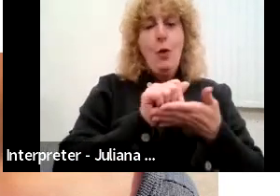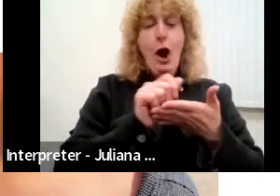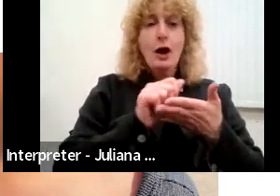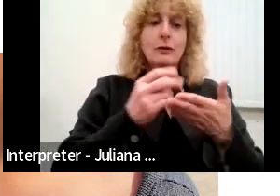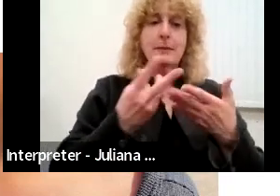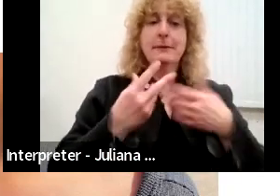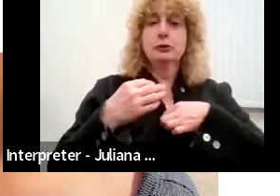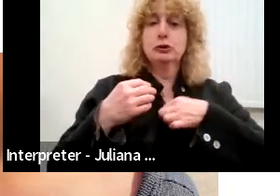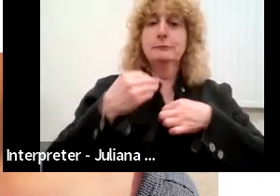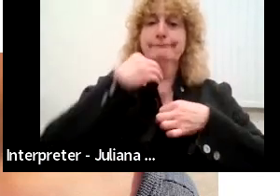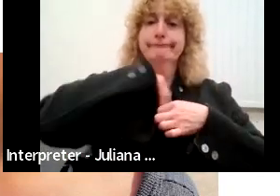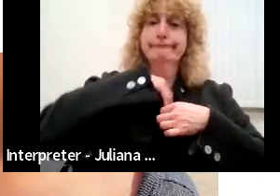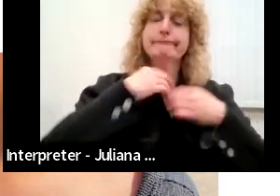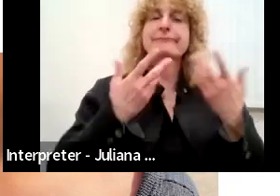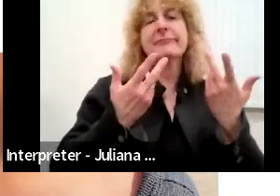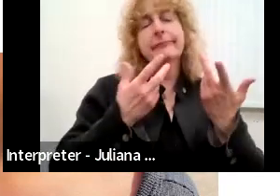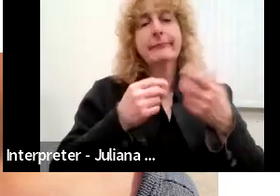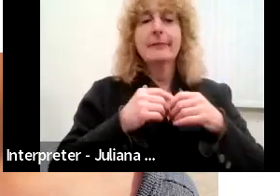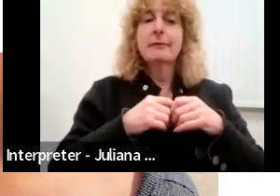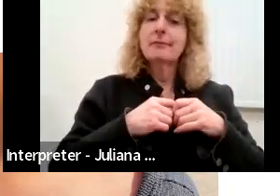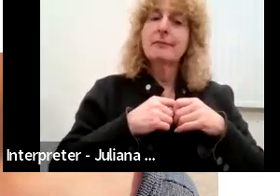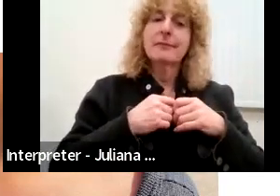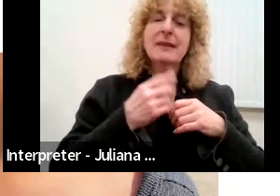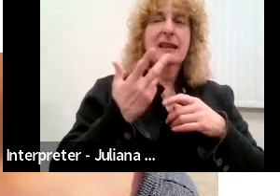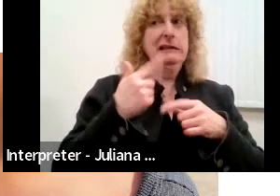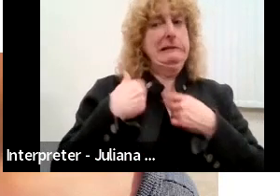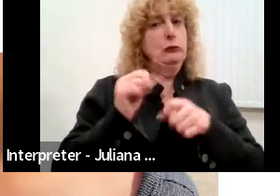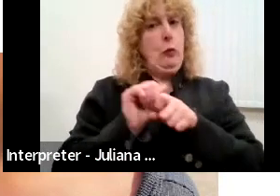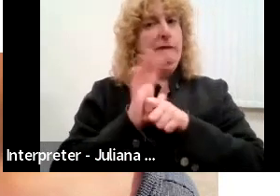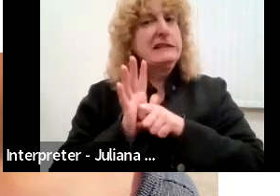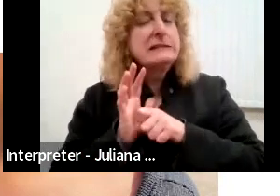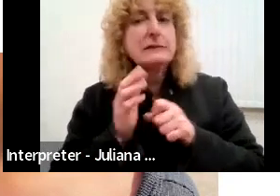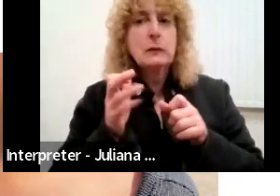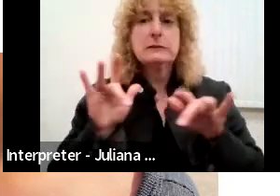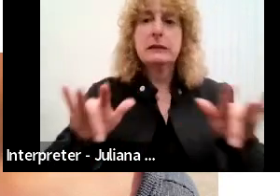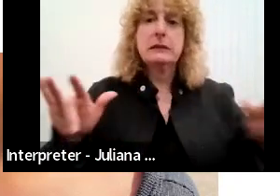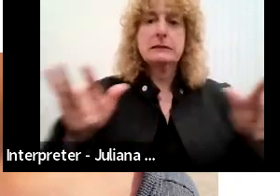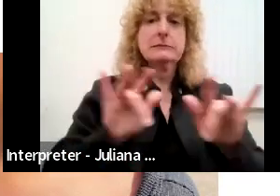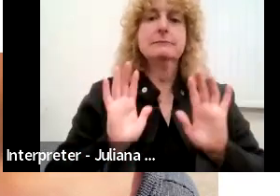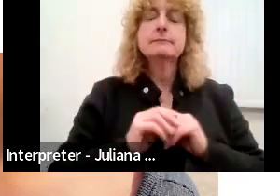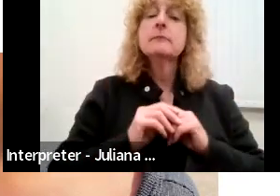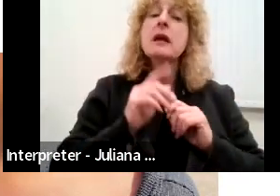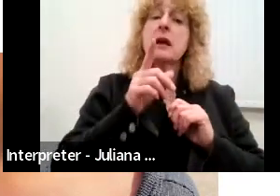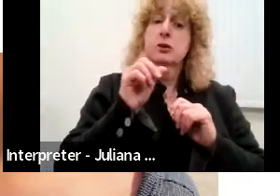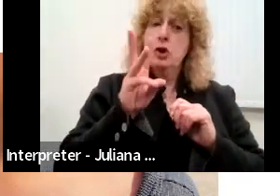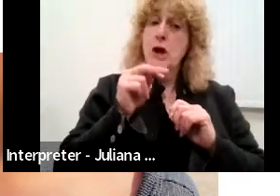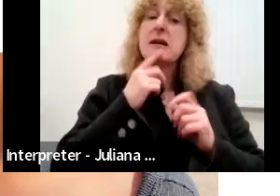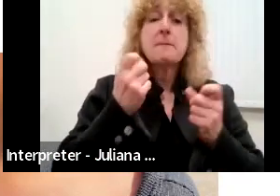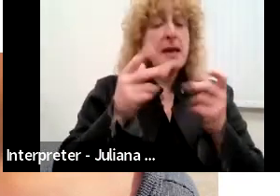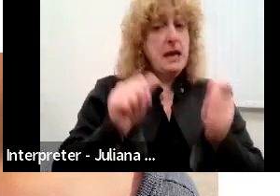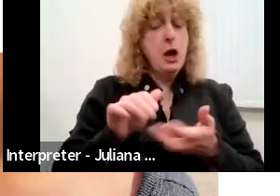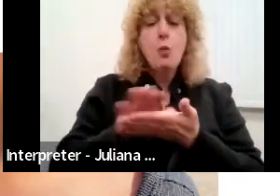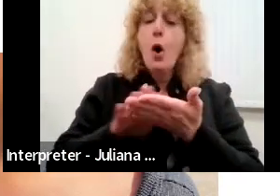shirt or something. Yeah, especially Yeah. since COVID. Yeah. Yeah, Dawn says many of them can be washed or go through the